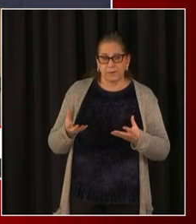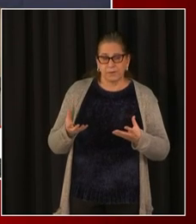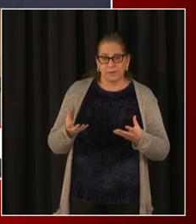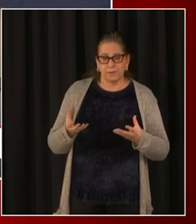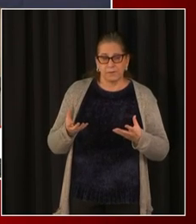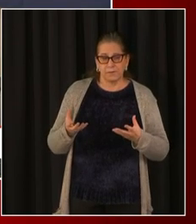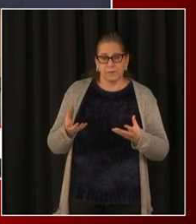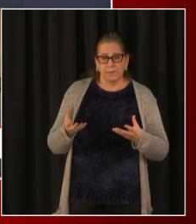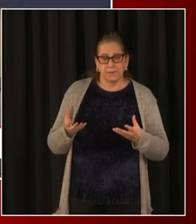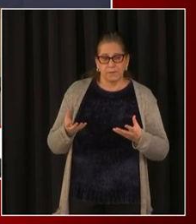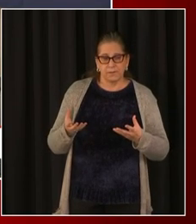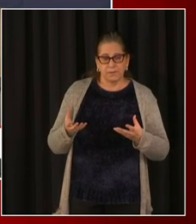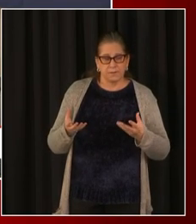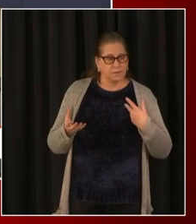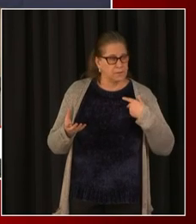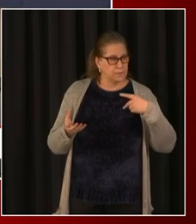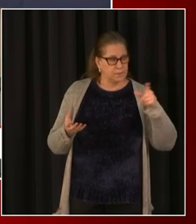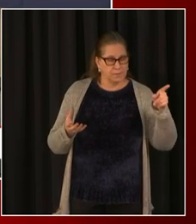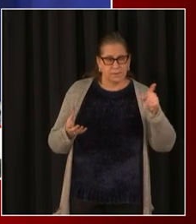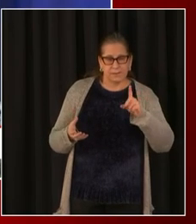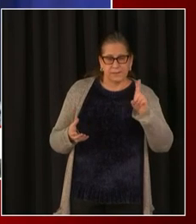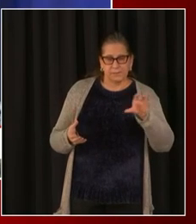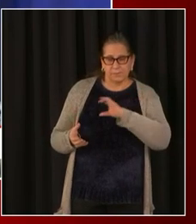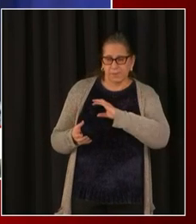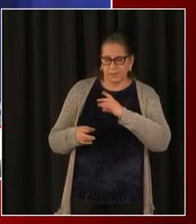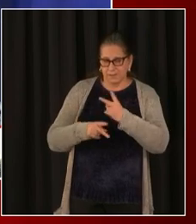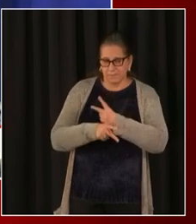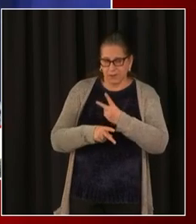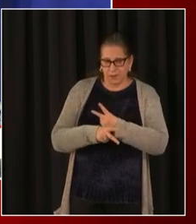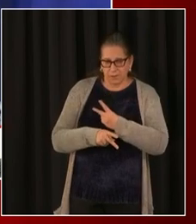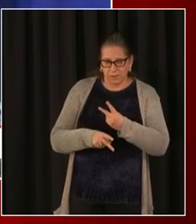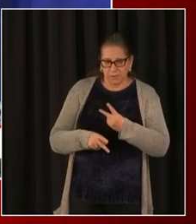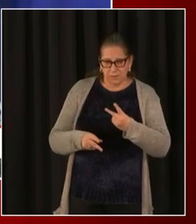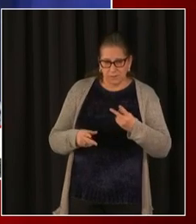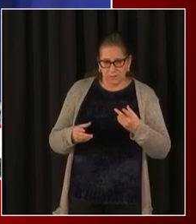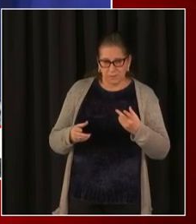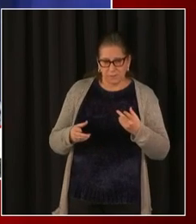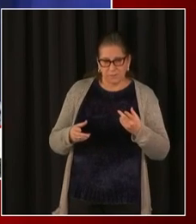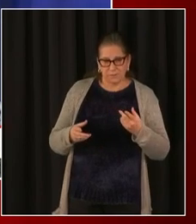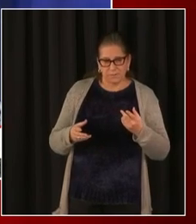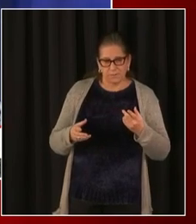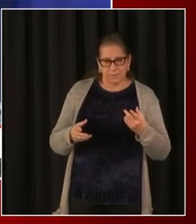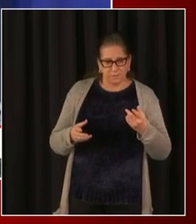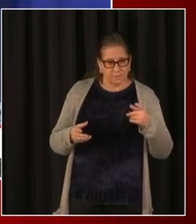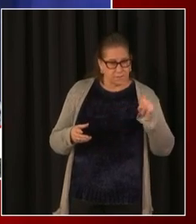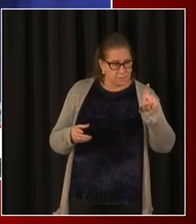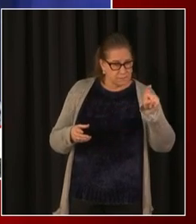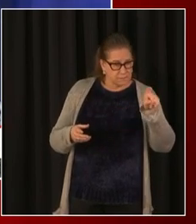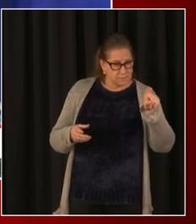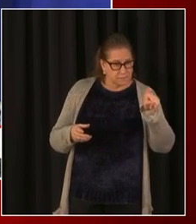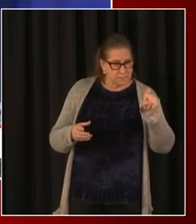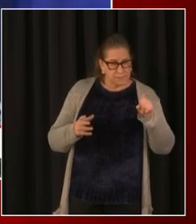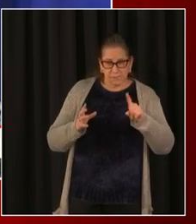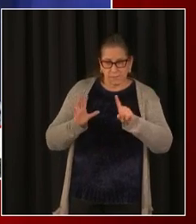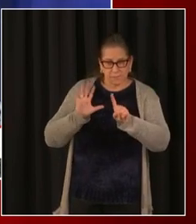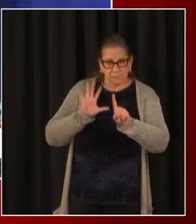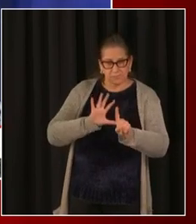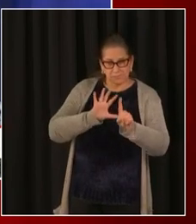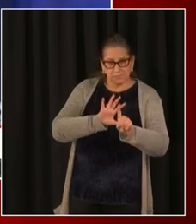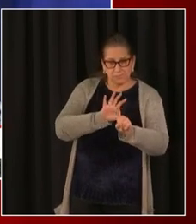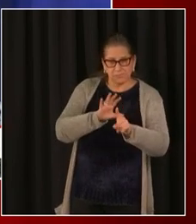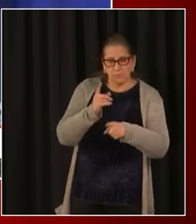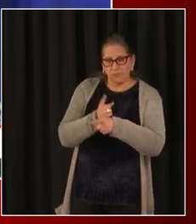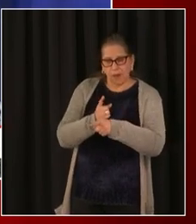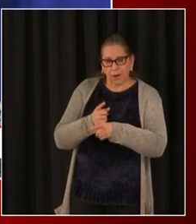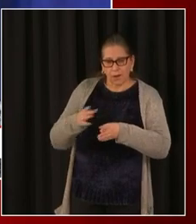those assessments, and we see whether or not that type of support is needed. Sometimes those supports are in